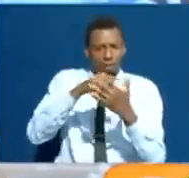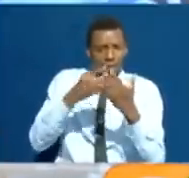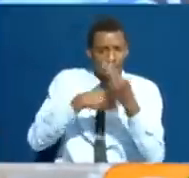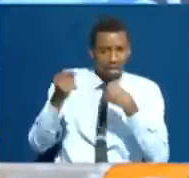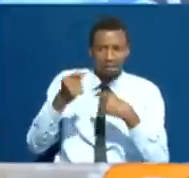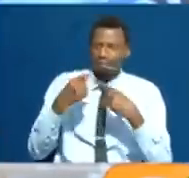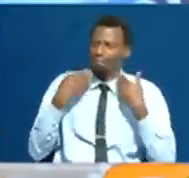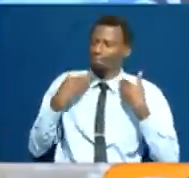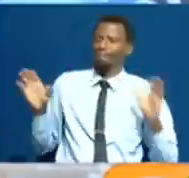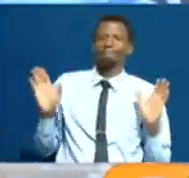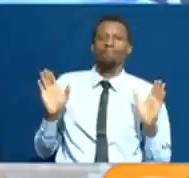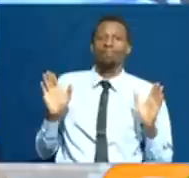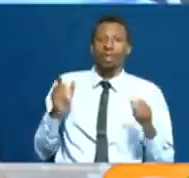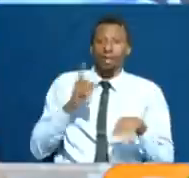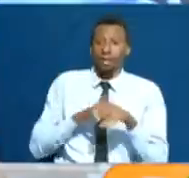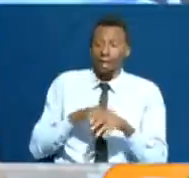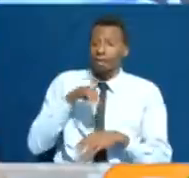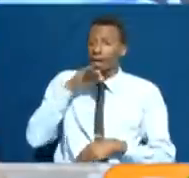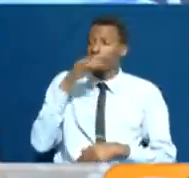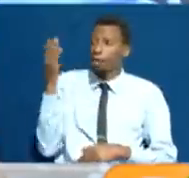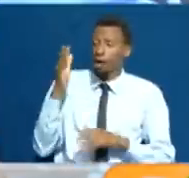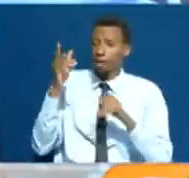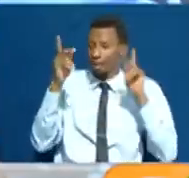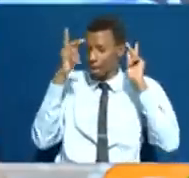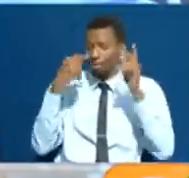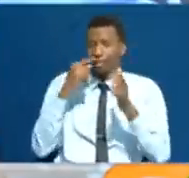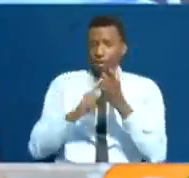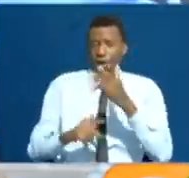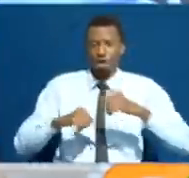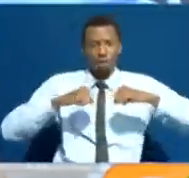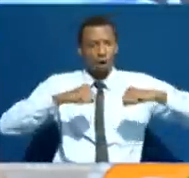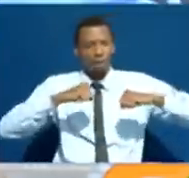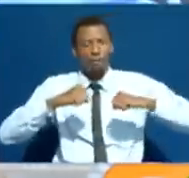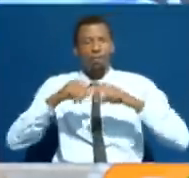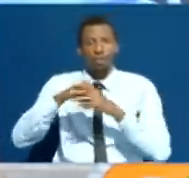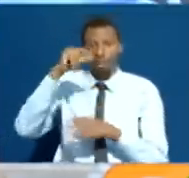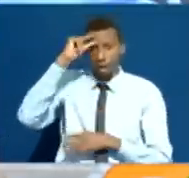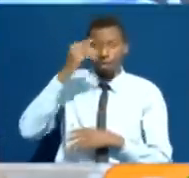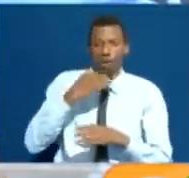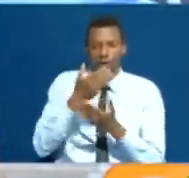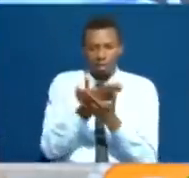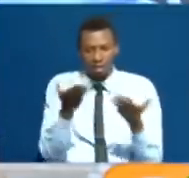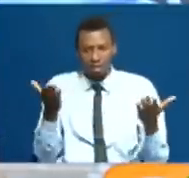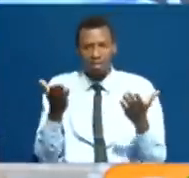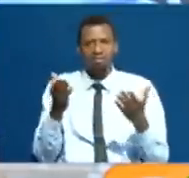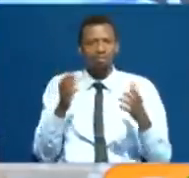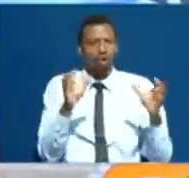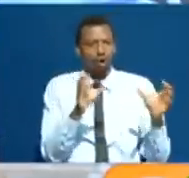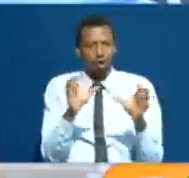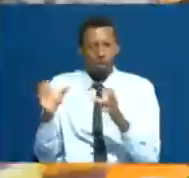Kaka claimed top government officials are eyeing the government institutions for private use Steven Lor